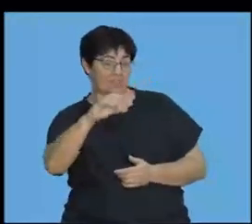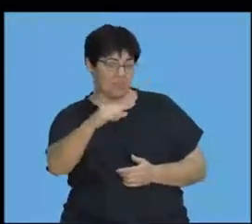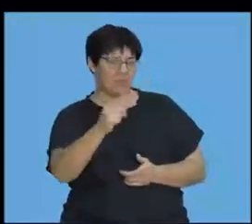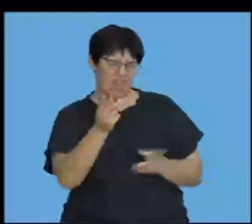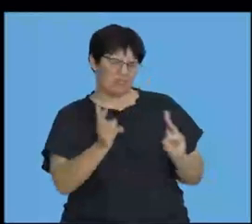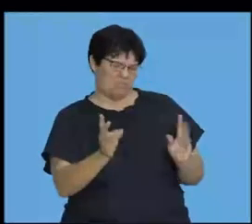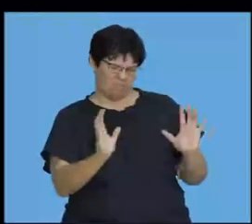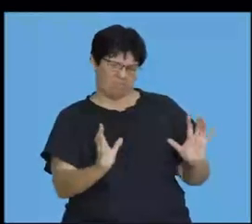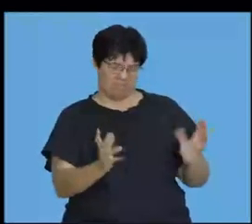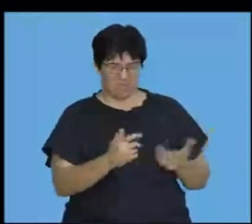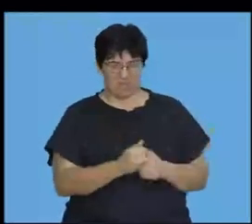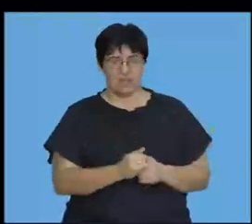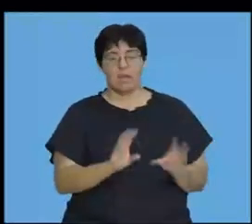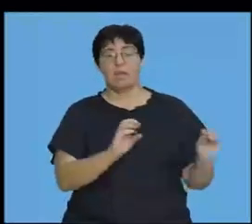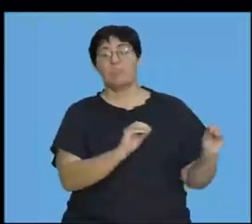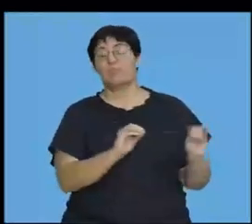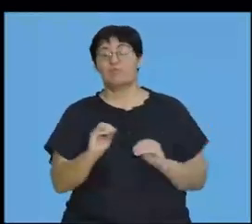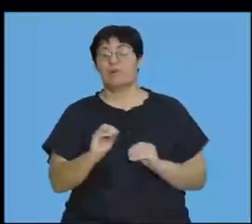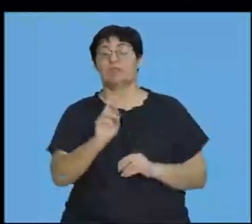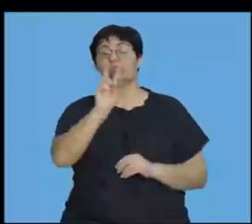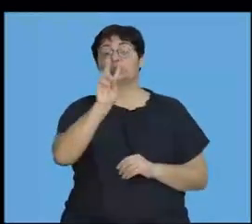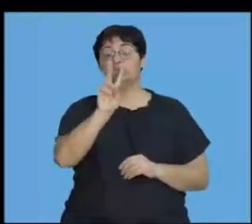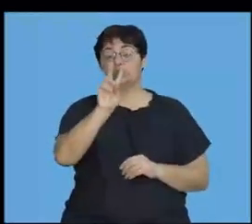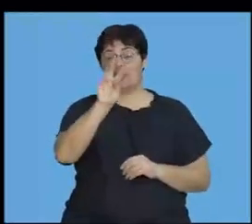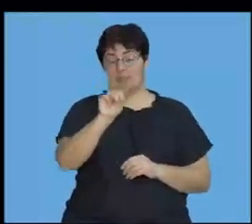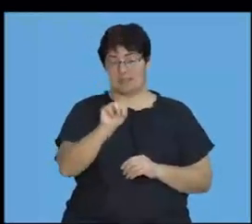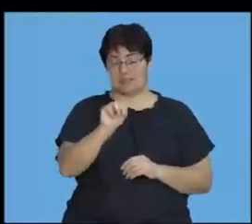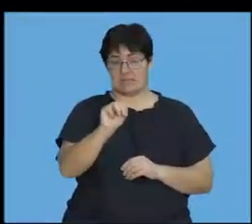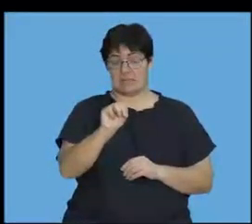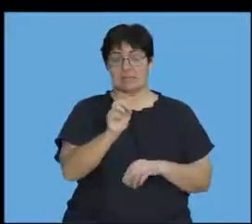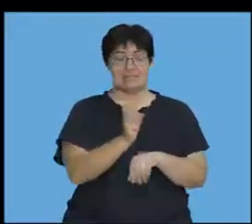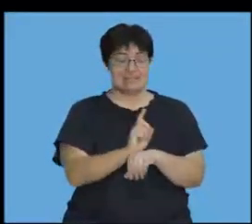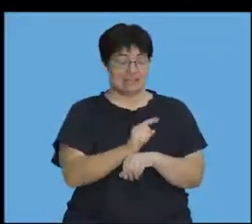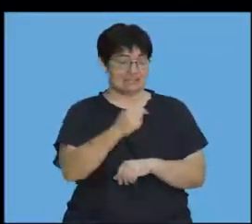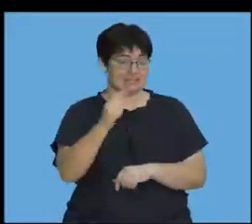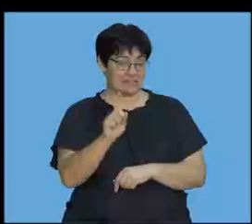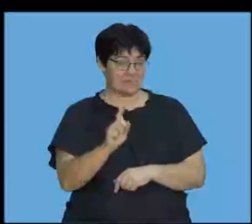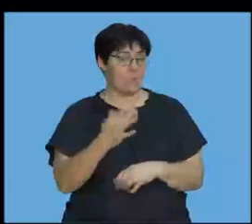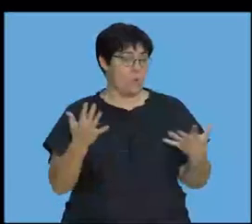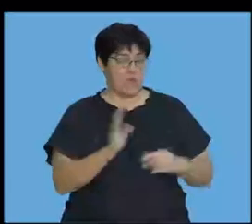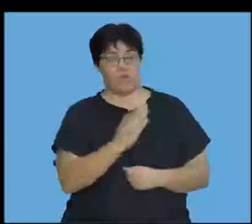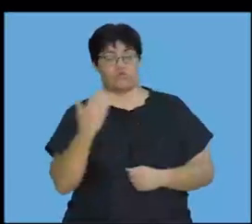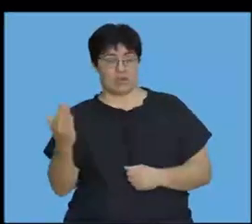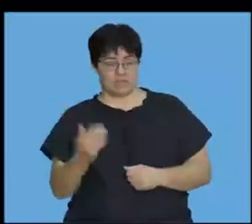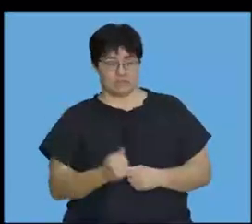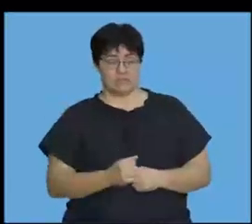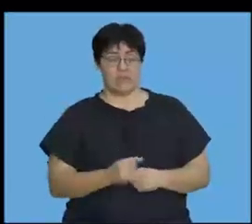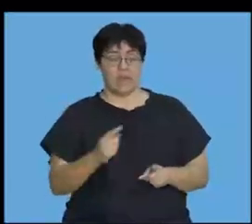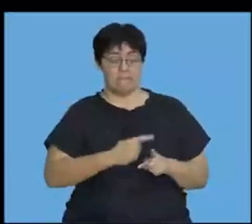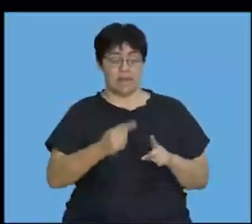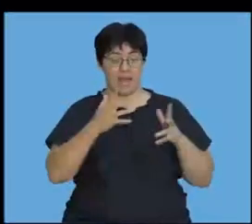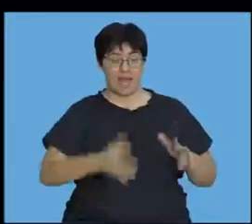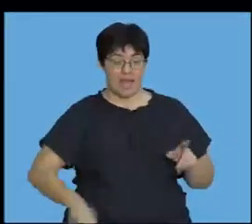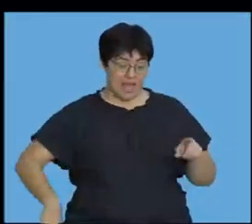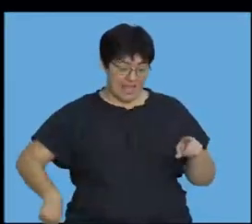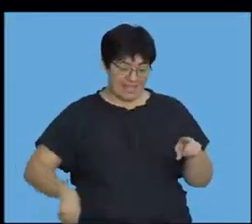ball, is moving at 2 meters per second to the right. A soccer player kicks the ball so